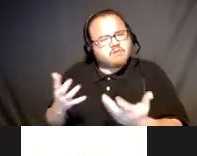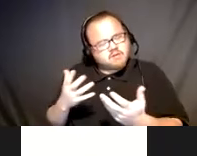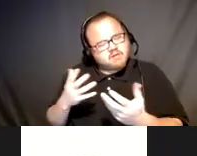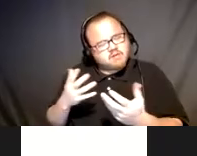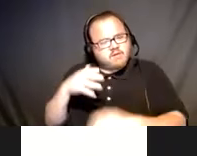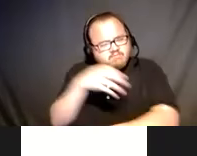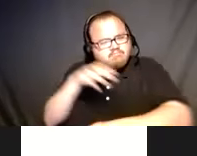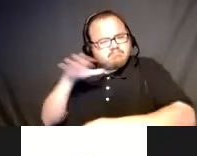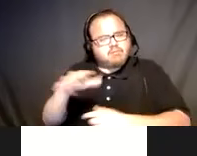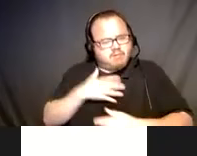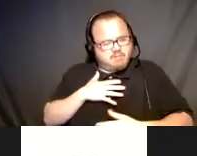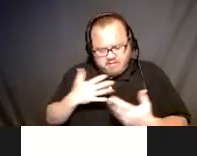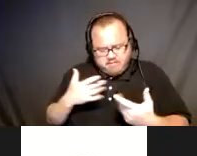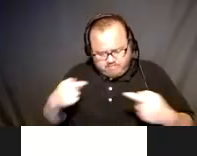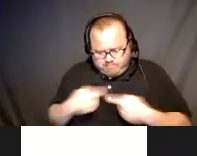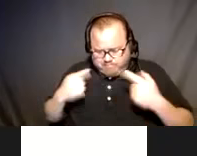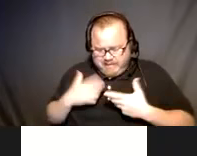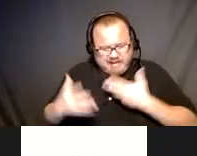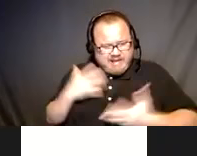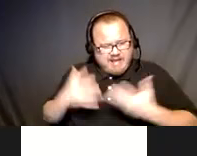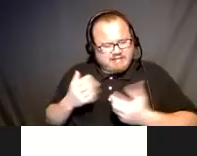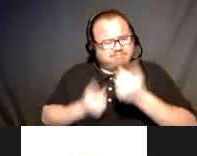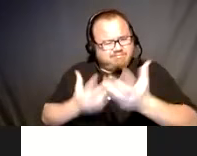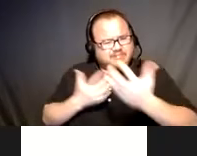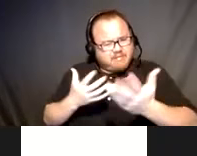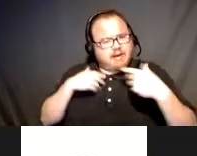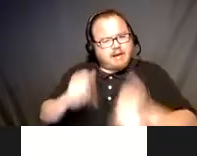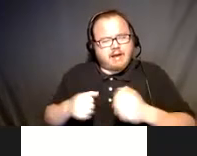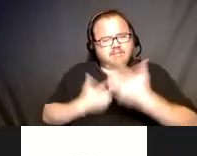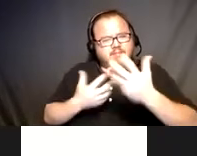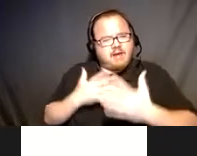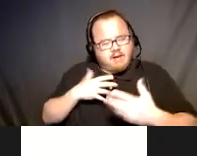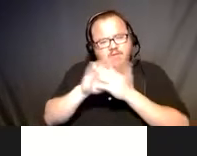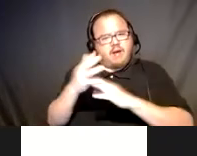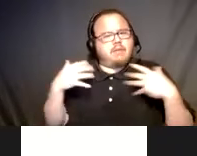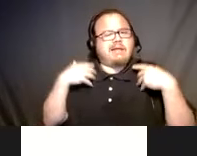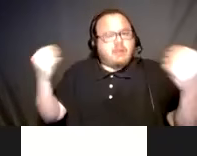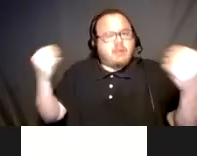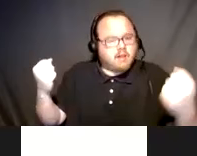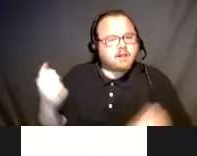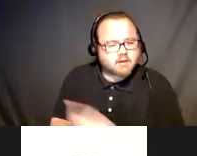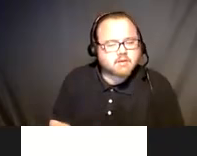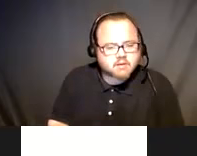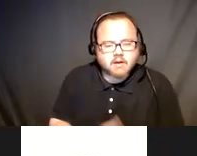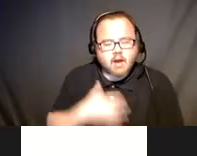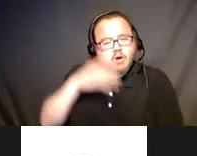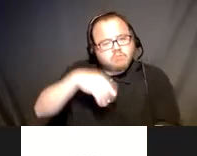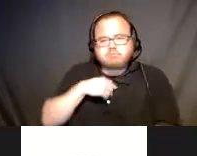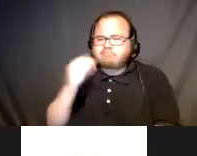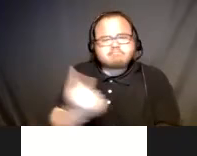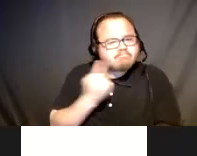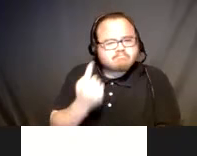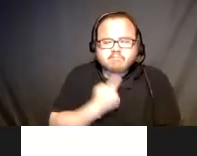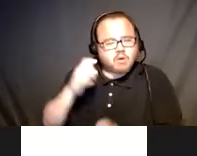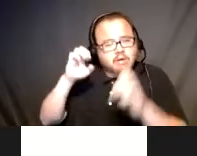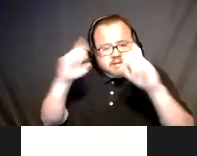voice to my pain ultimately led me to a place where I could bring a voice to my healing. It helped me know that I wasn't alone. Education and